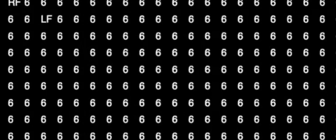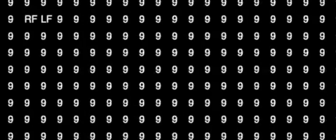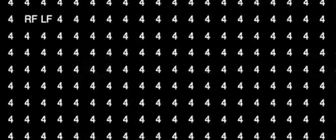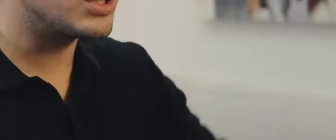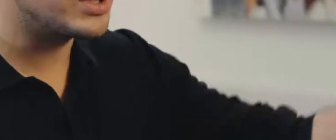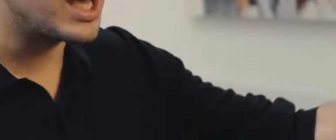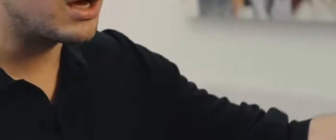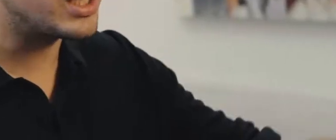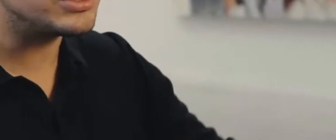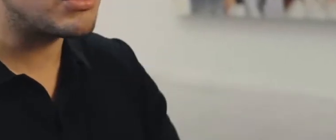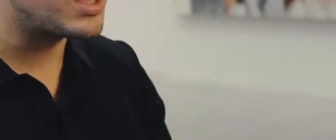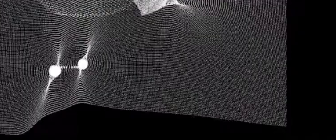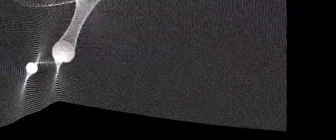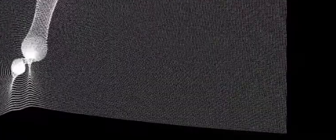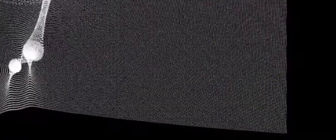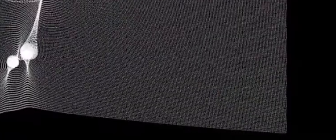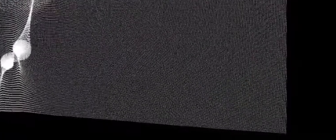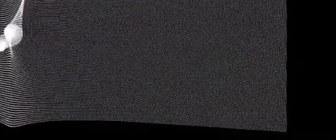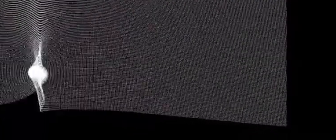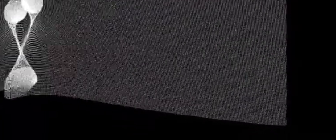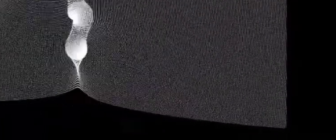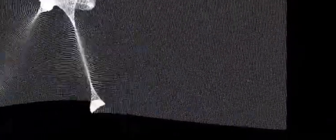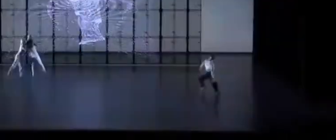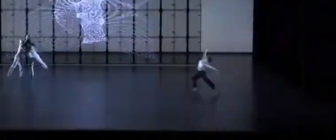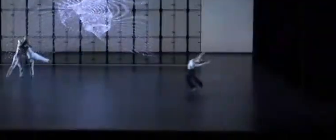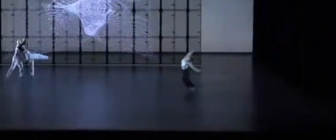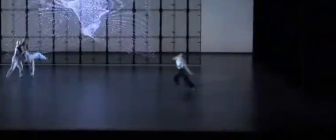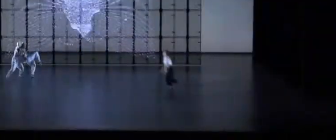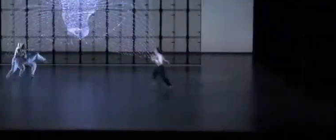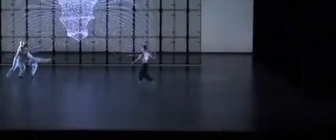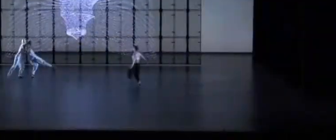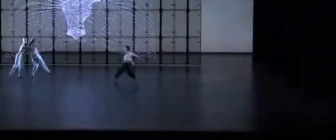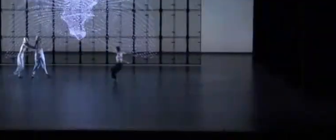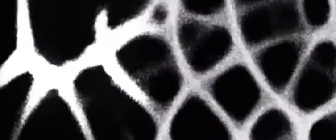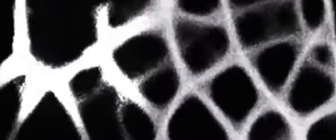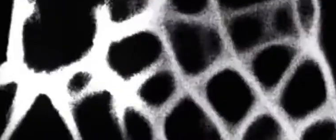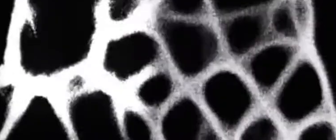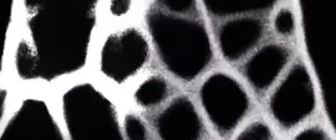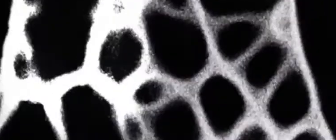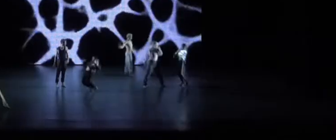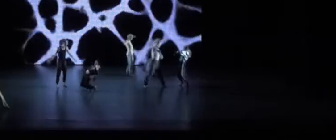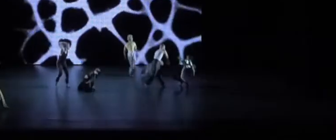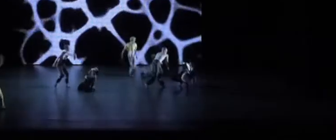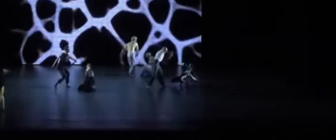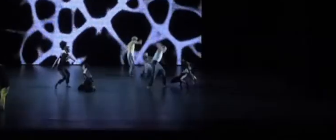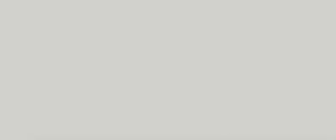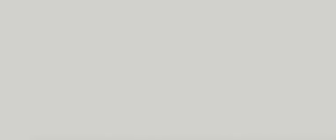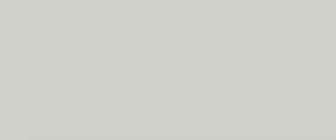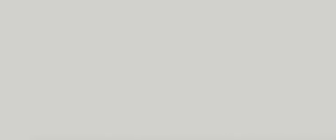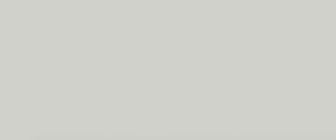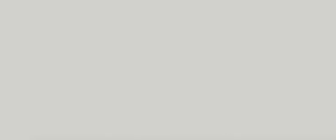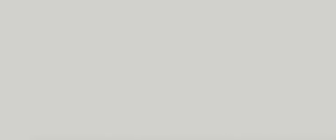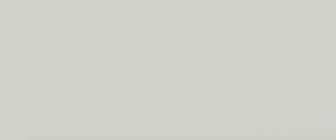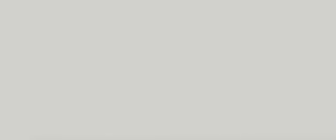Having the chance to work with AI to create a brand new piece of abstract video, we made that movement interact with a whole series of different